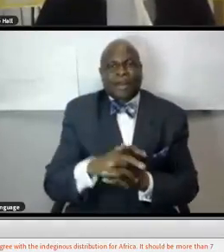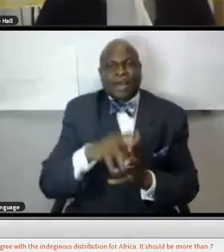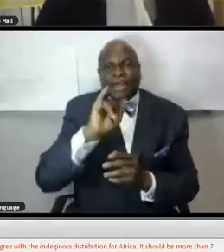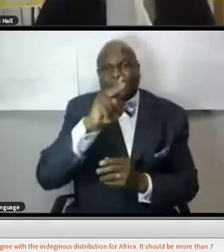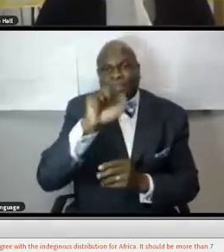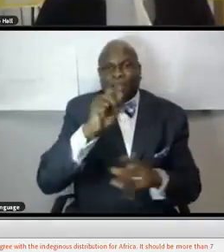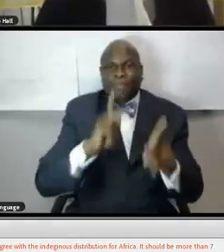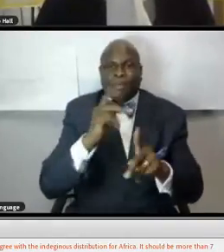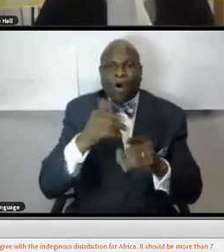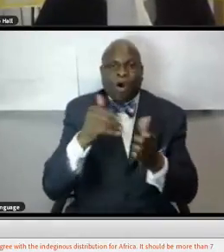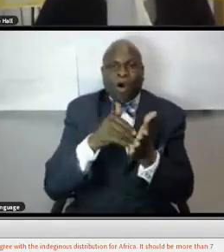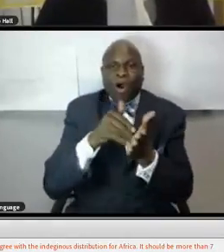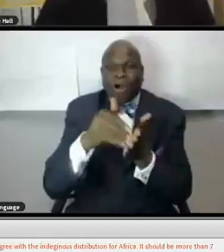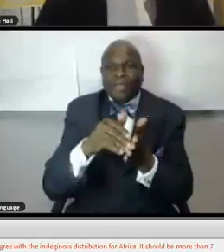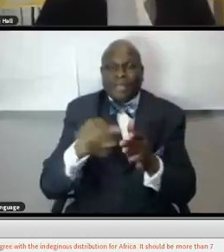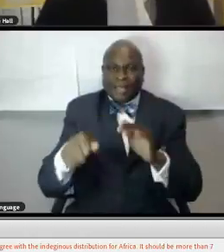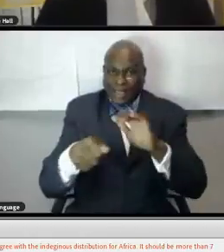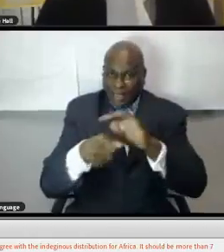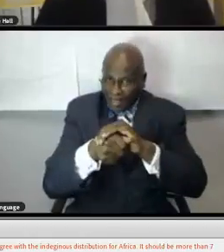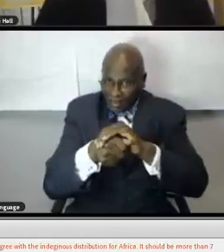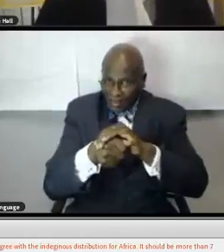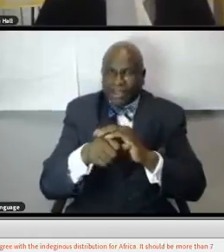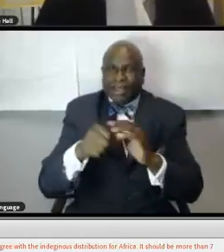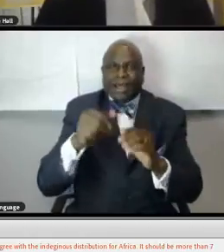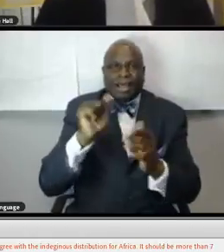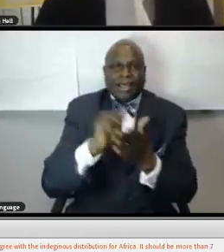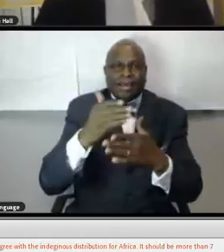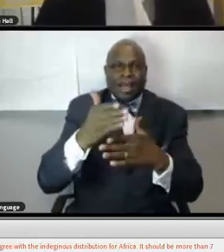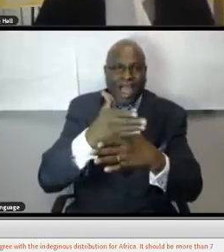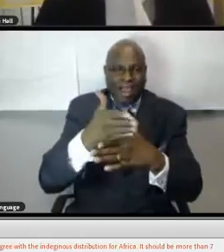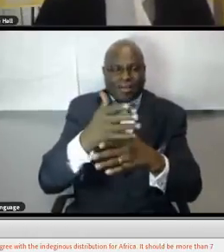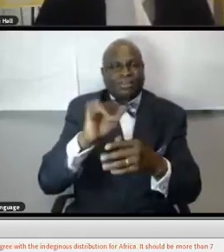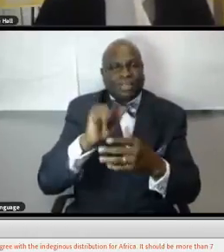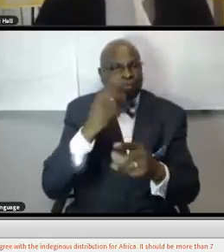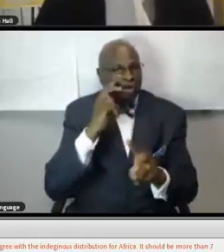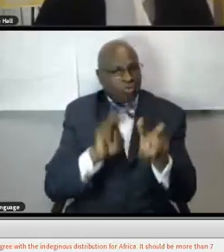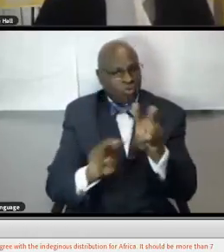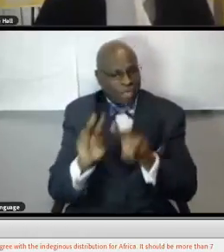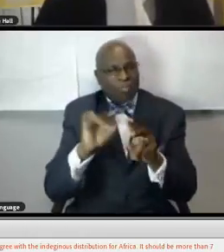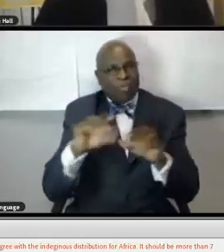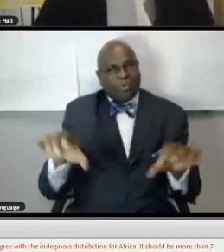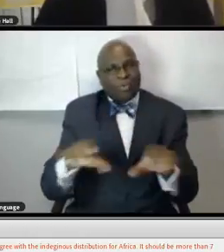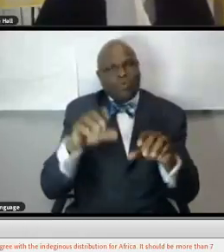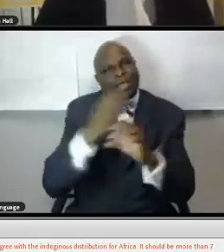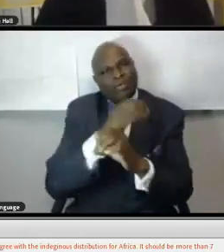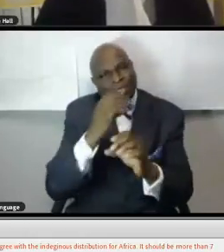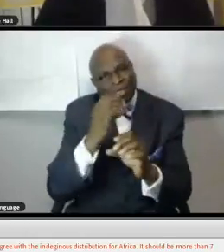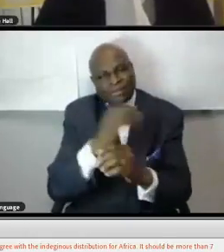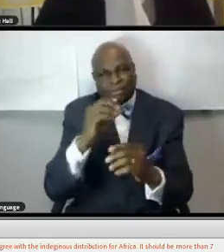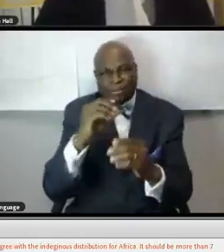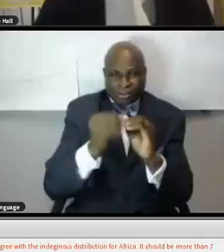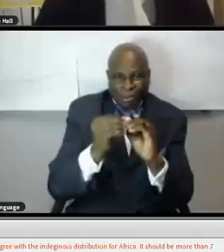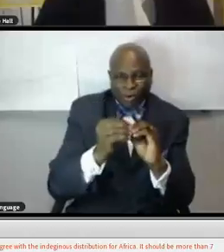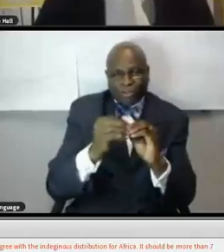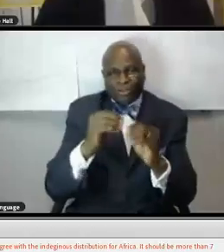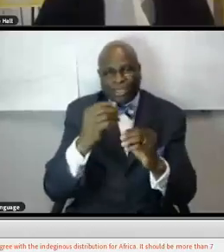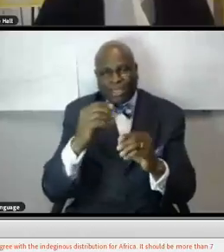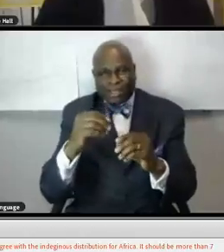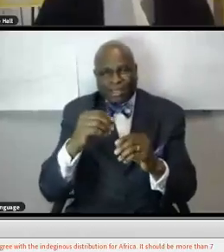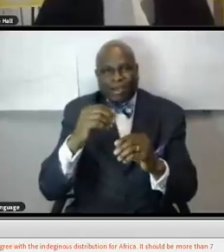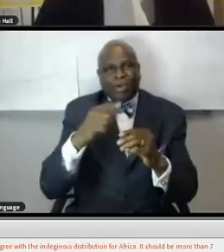Indigenous peoples are often hidden in the averages that we look at when we do calculations about poverty and